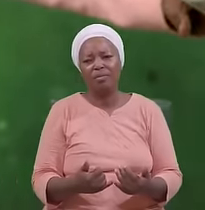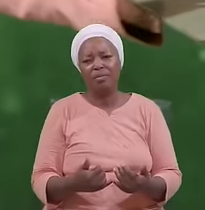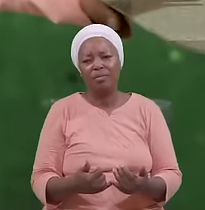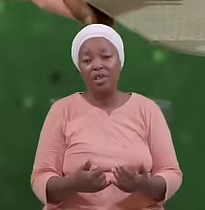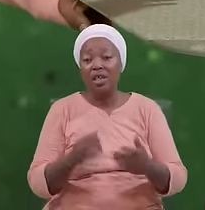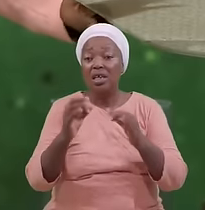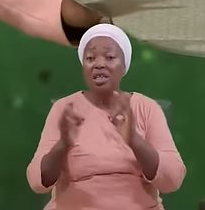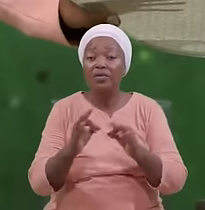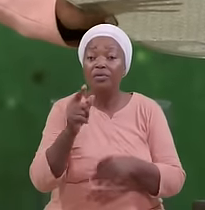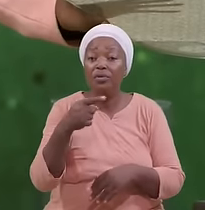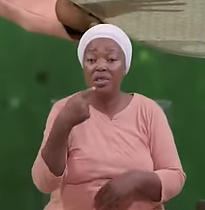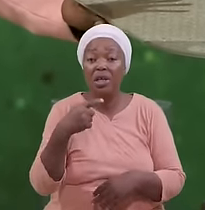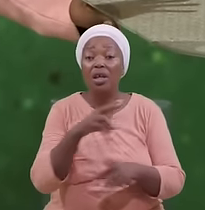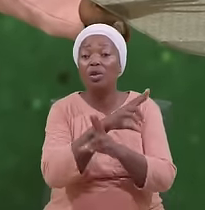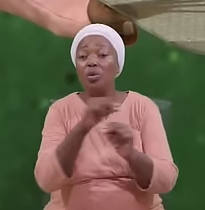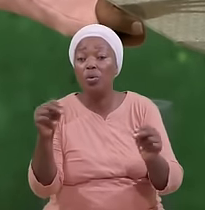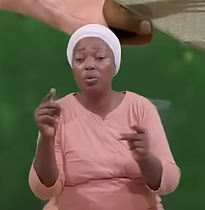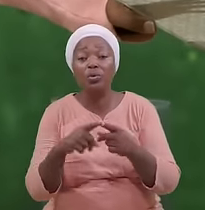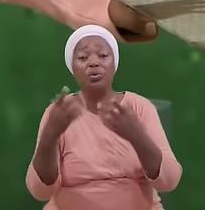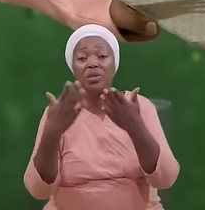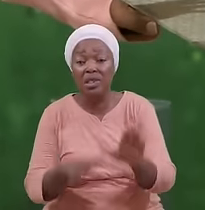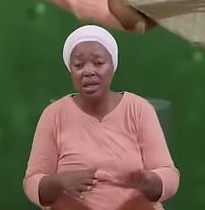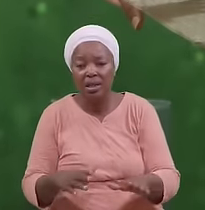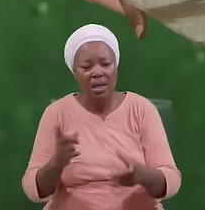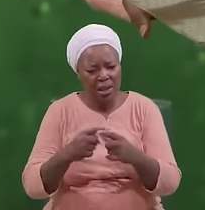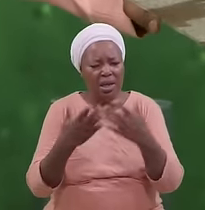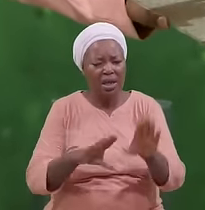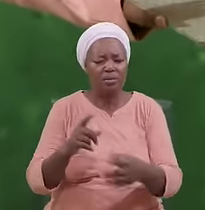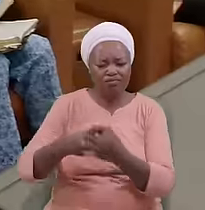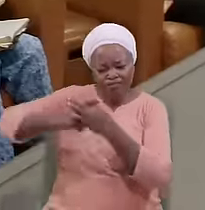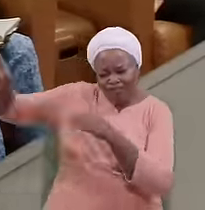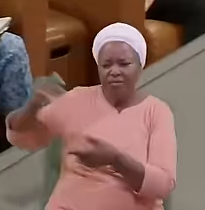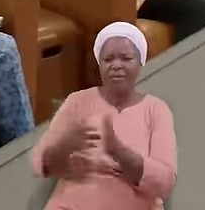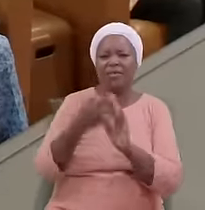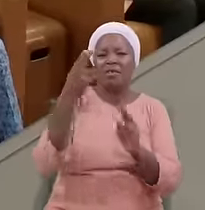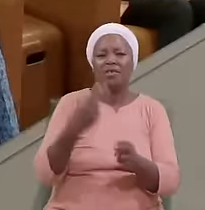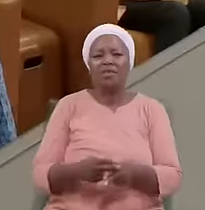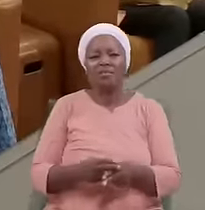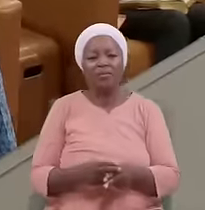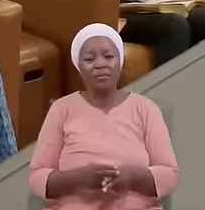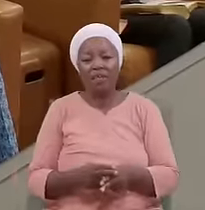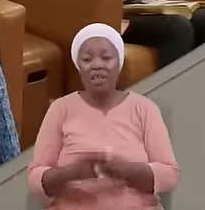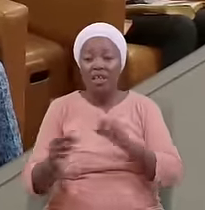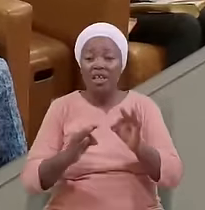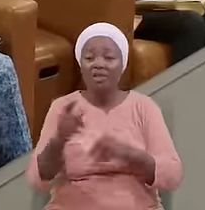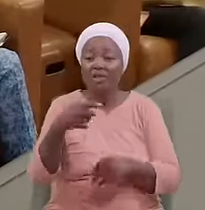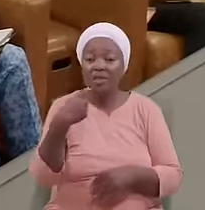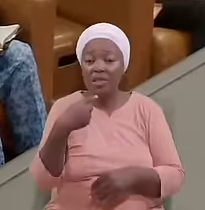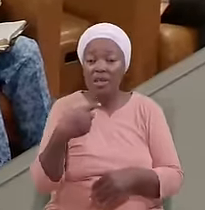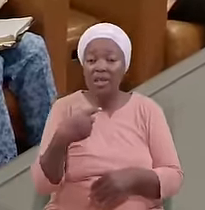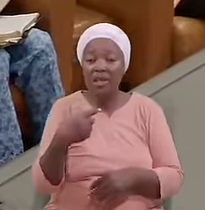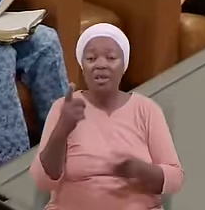you say no to death, death will run away. If you say no